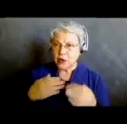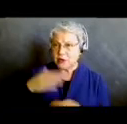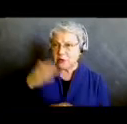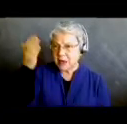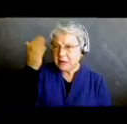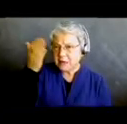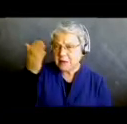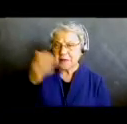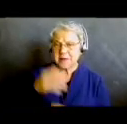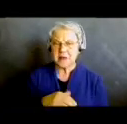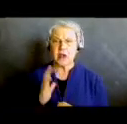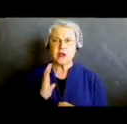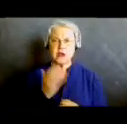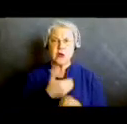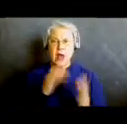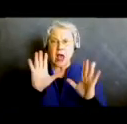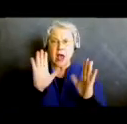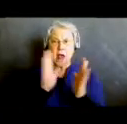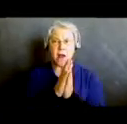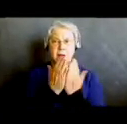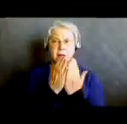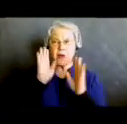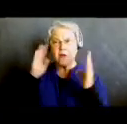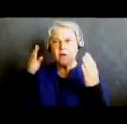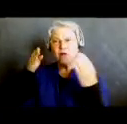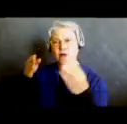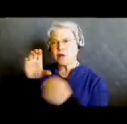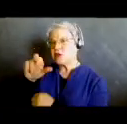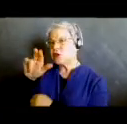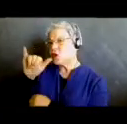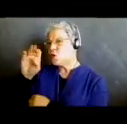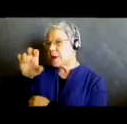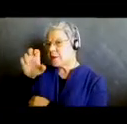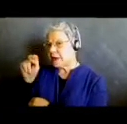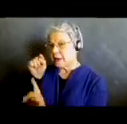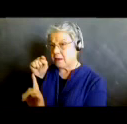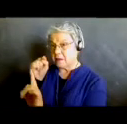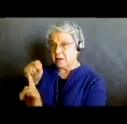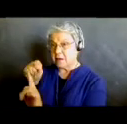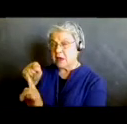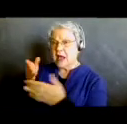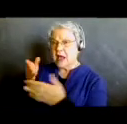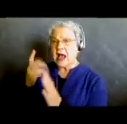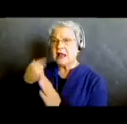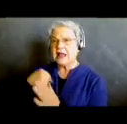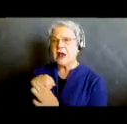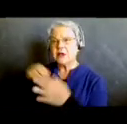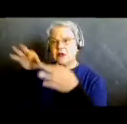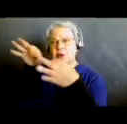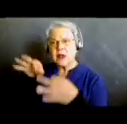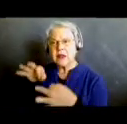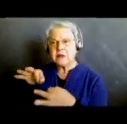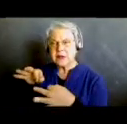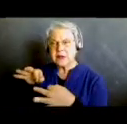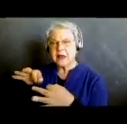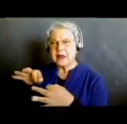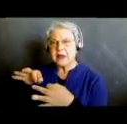of our book on the Caribbean enabled us to make a two-pronged argument that